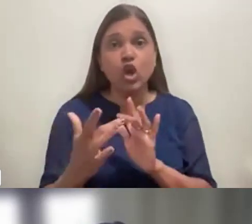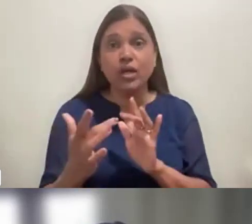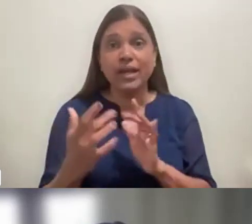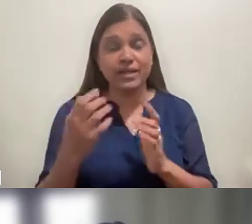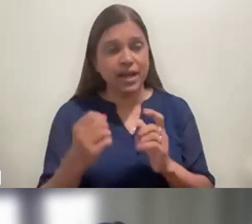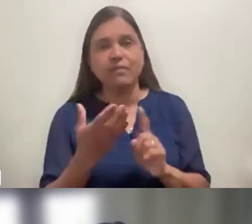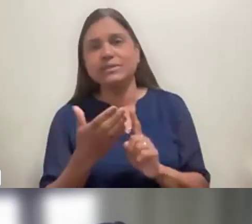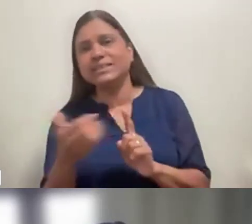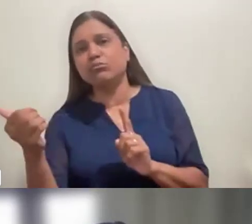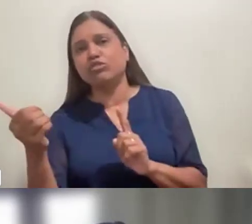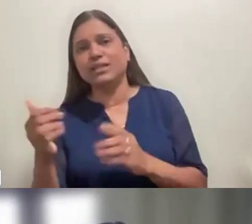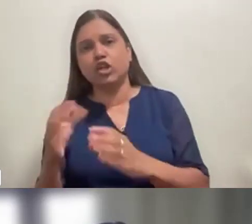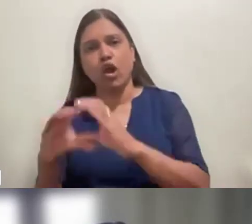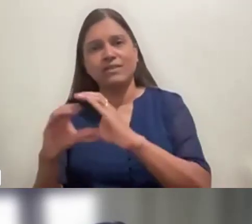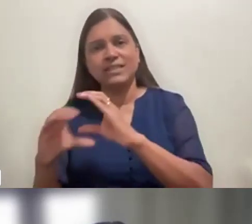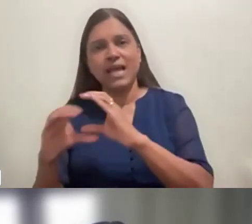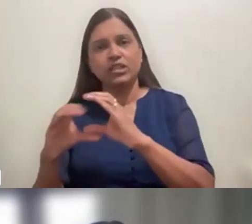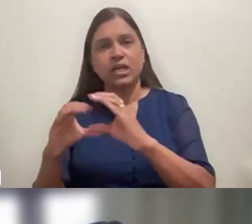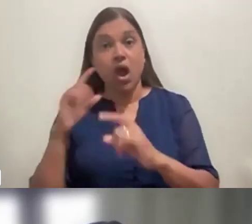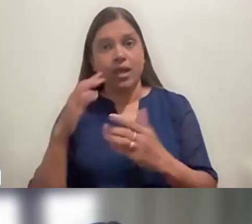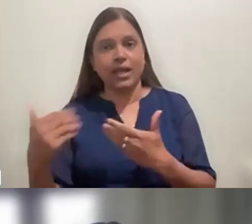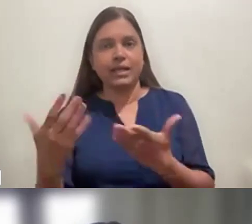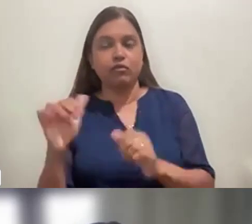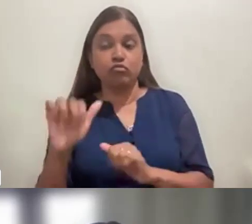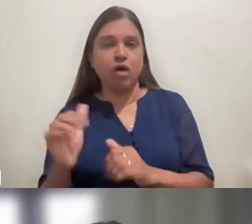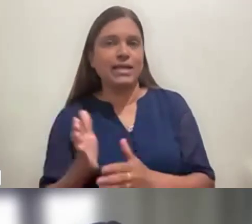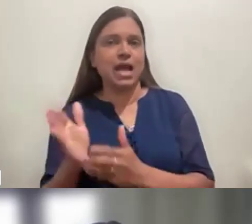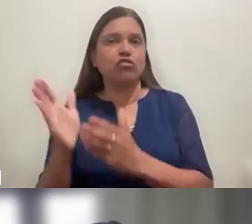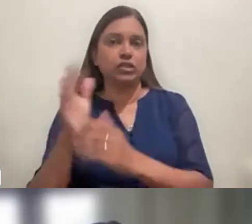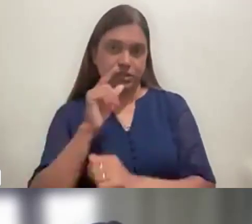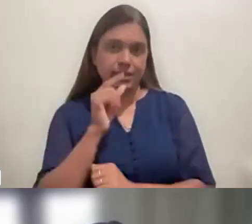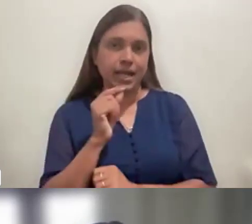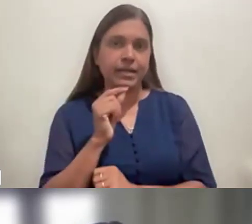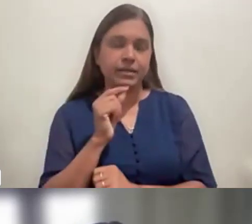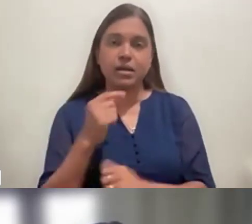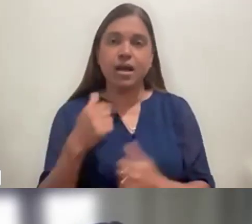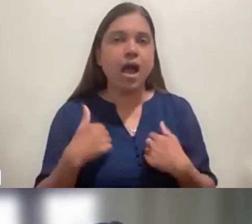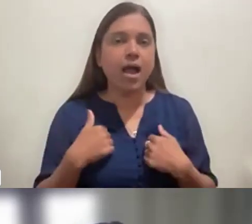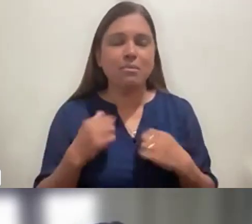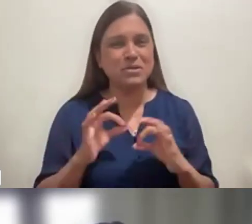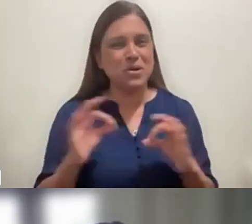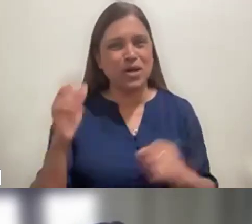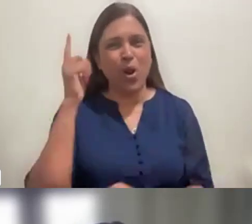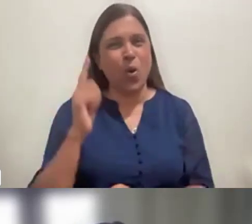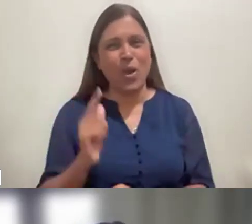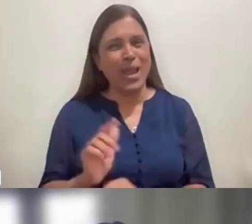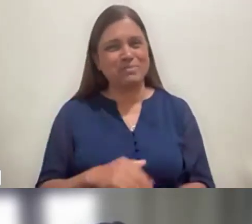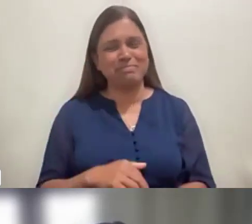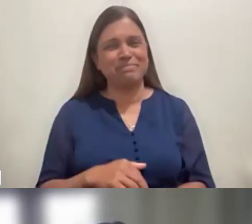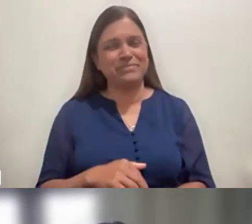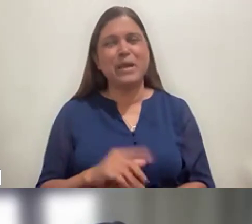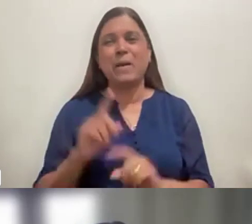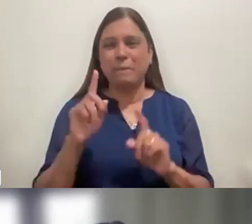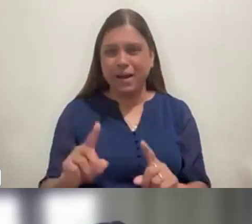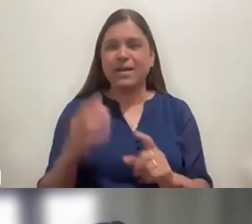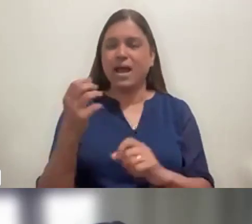conversation, perhaps point them in a little bit of a direction in that area. Note, I'm not a lawyer, so I'm just going based on the couple